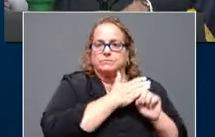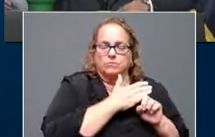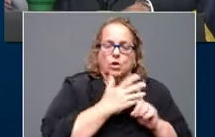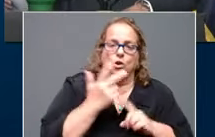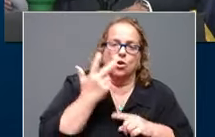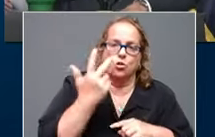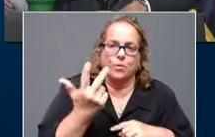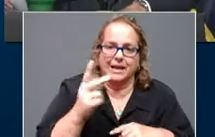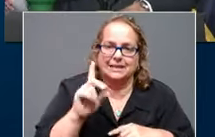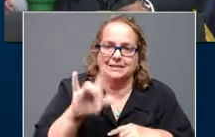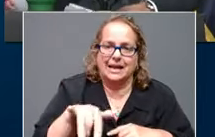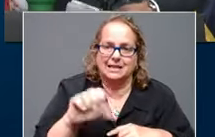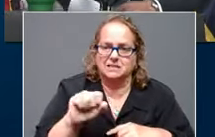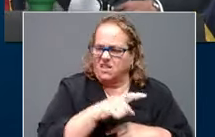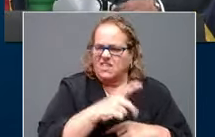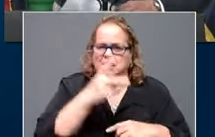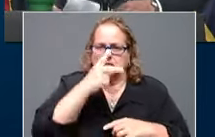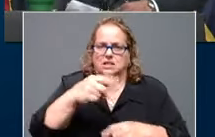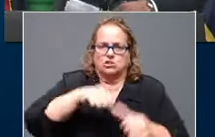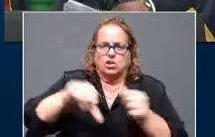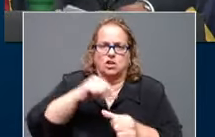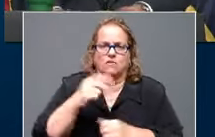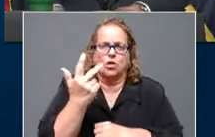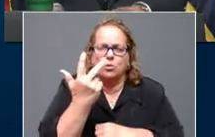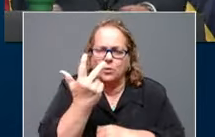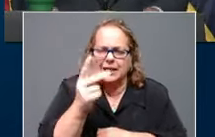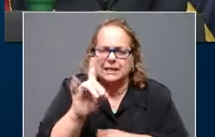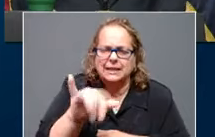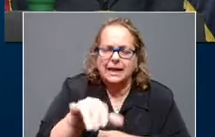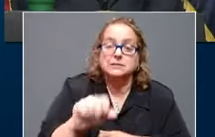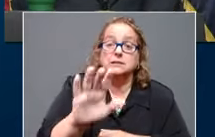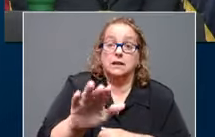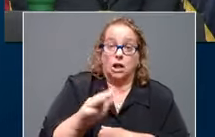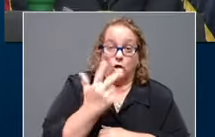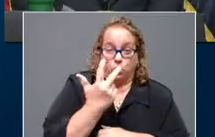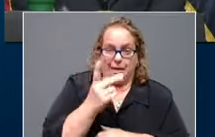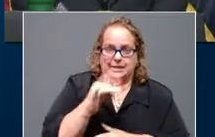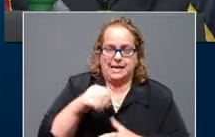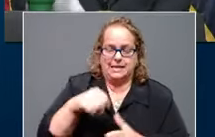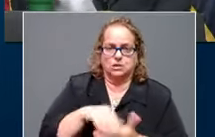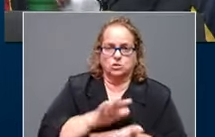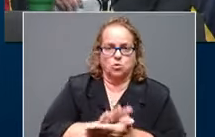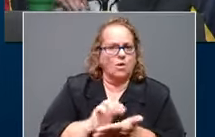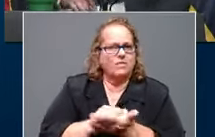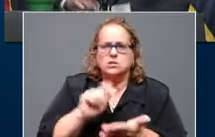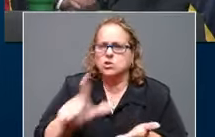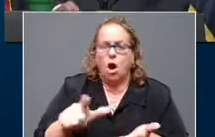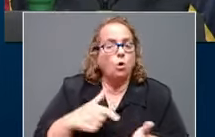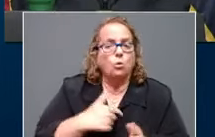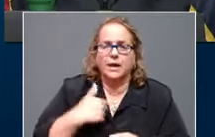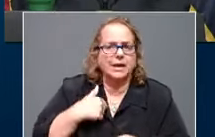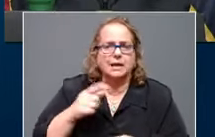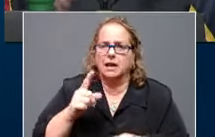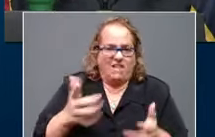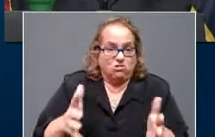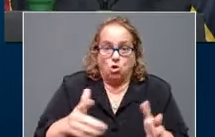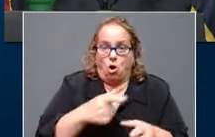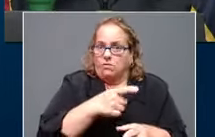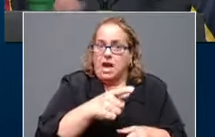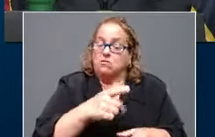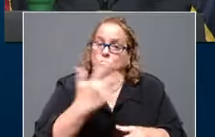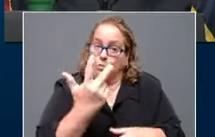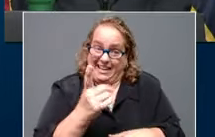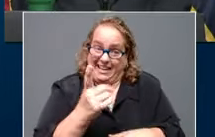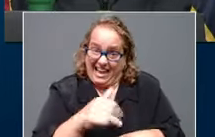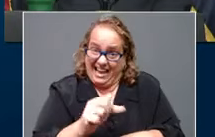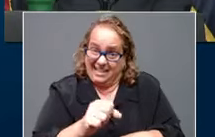I do want to say that there are over 48 school districts that are already requiring it. We're going to hear